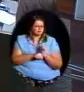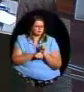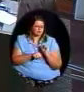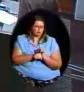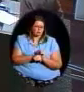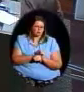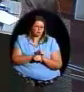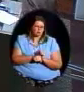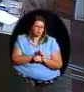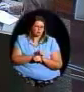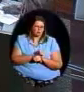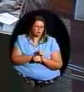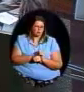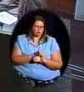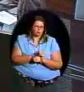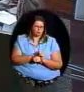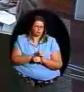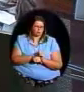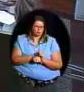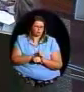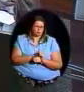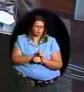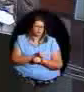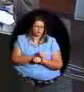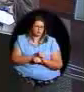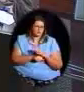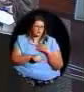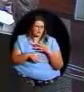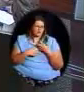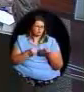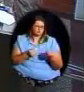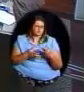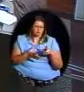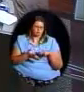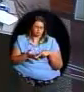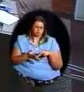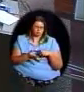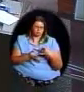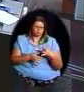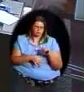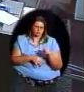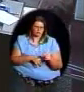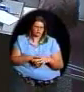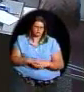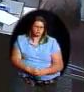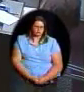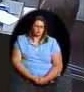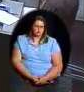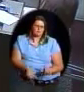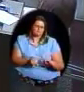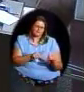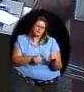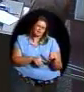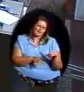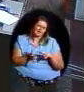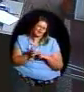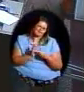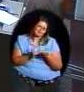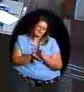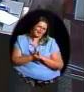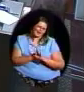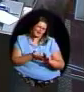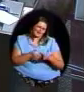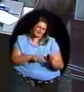of getting to the point we're at. I'm tired just looking at it, but I mean that in a nice kind of a way, not